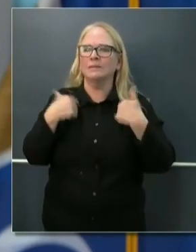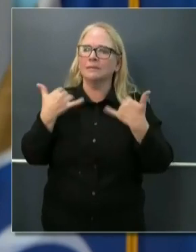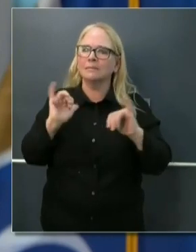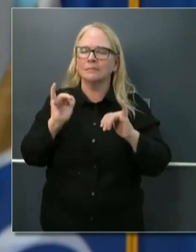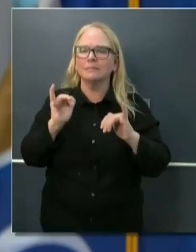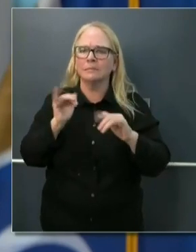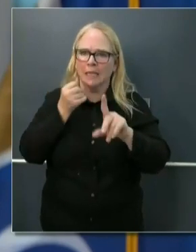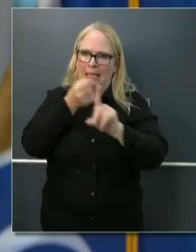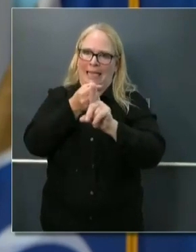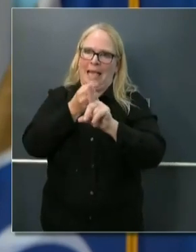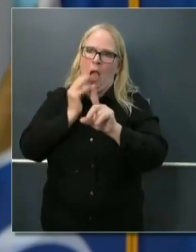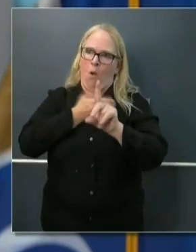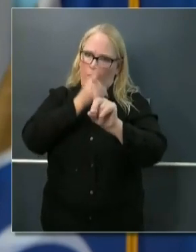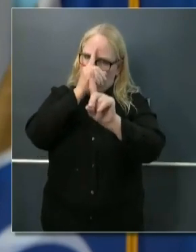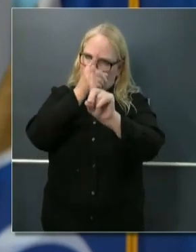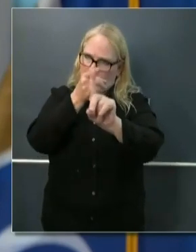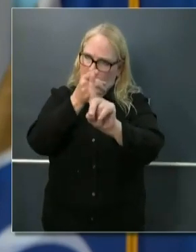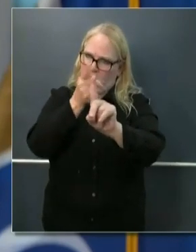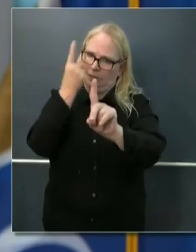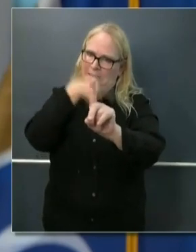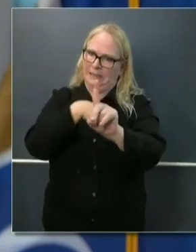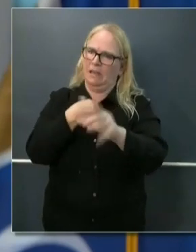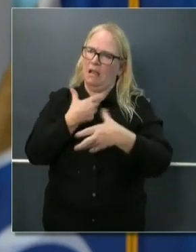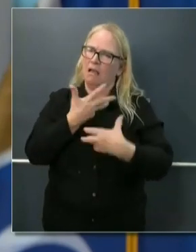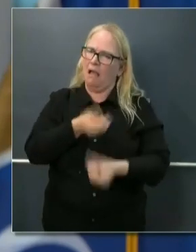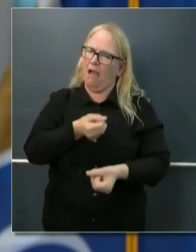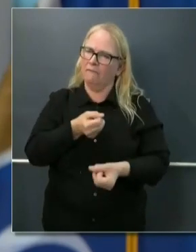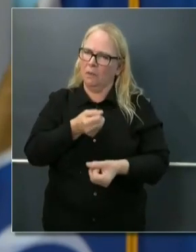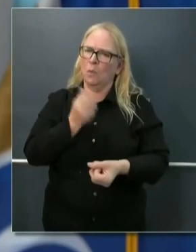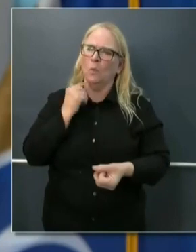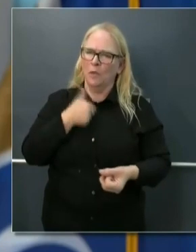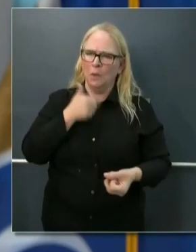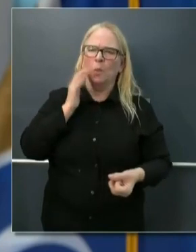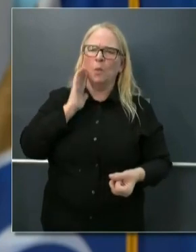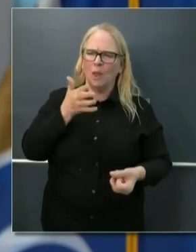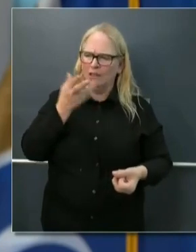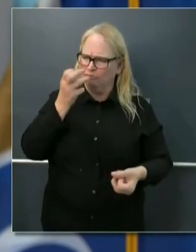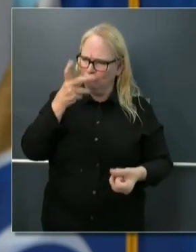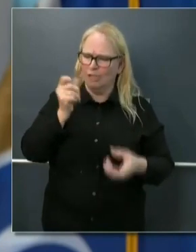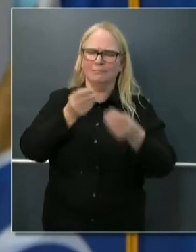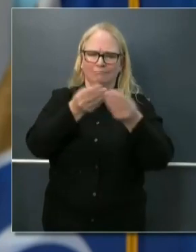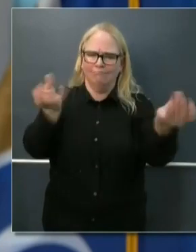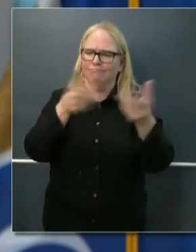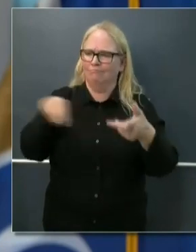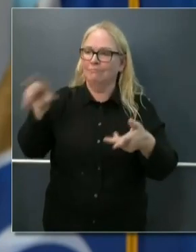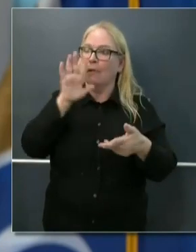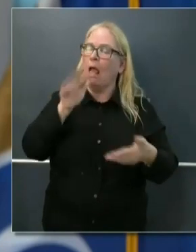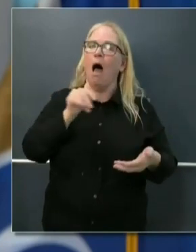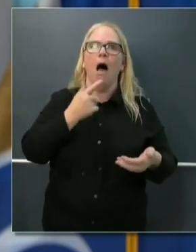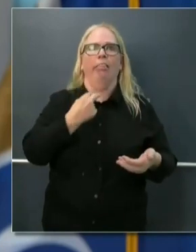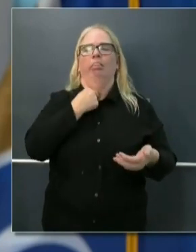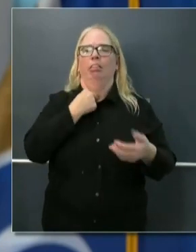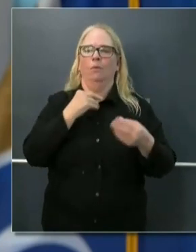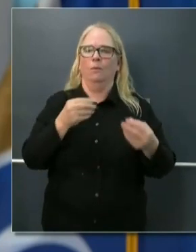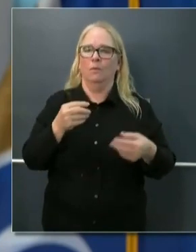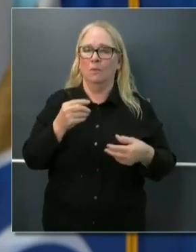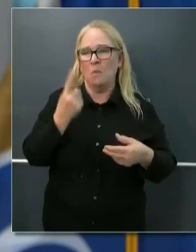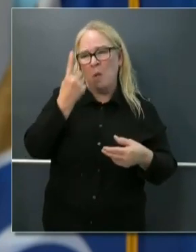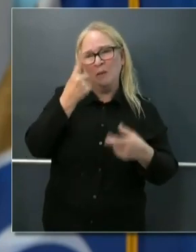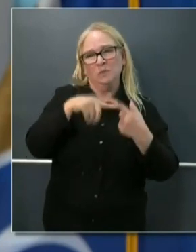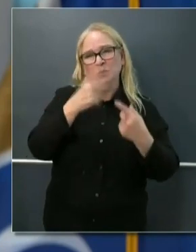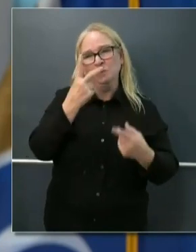our target date, and I'm confident we'll be able to turn around those checks. By the way, within, again, 24 to 48 hours,